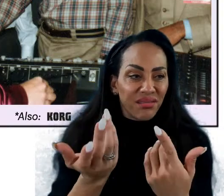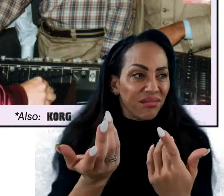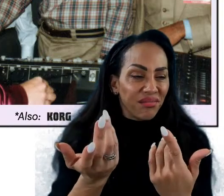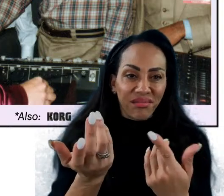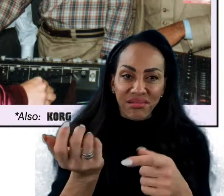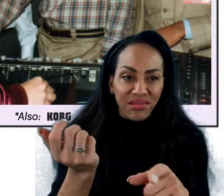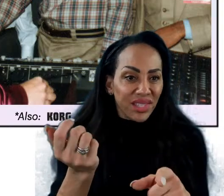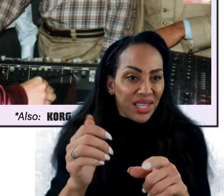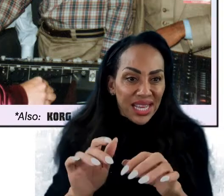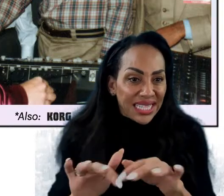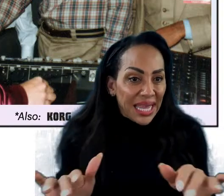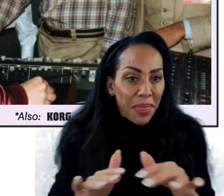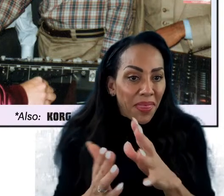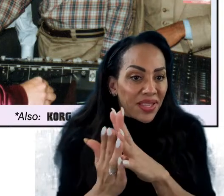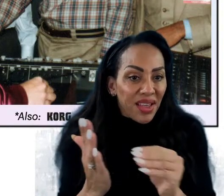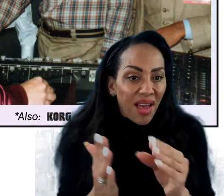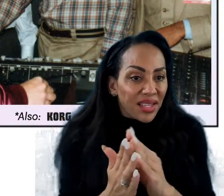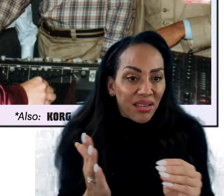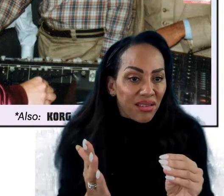Taro.